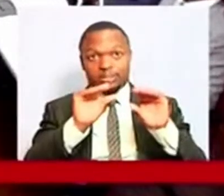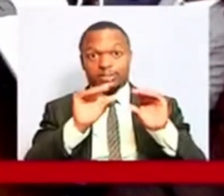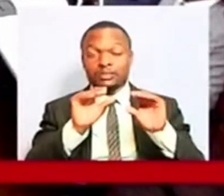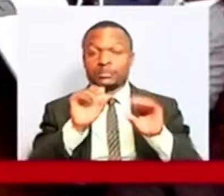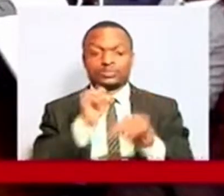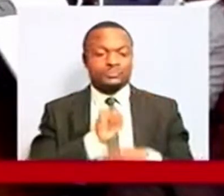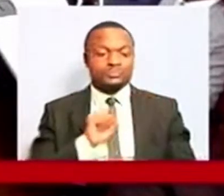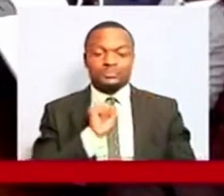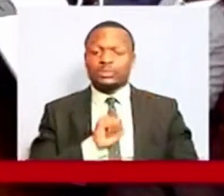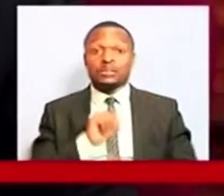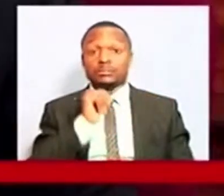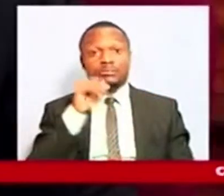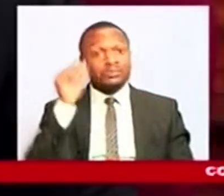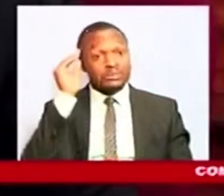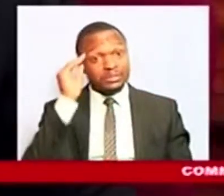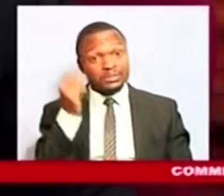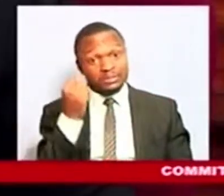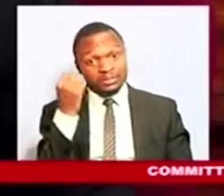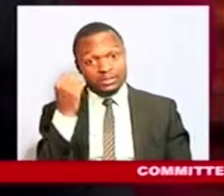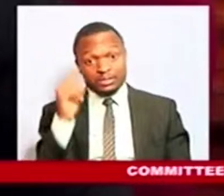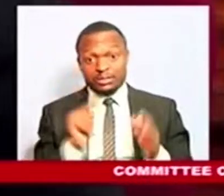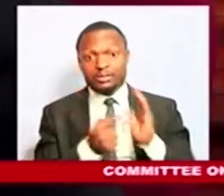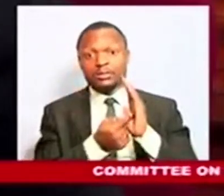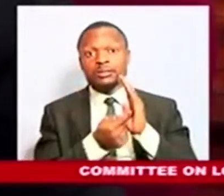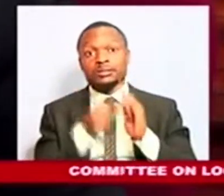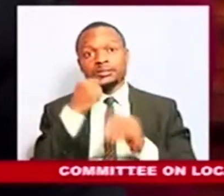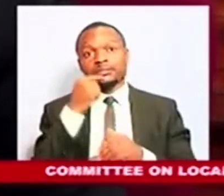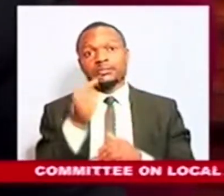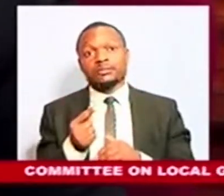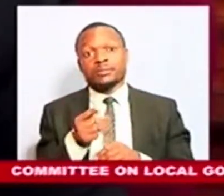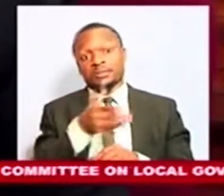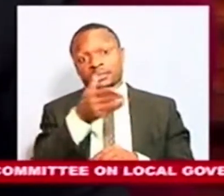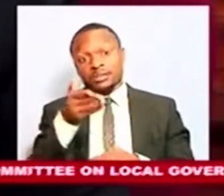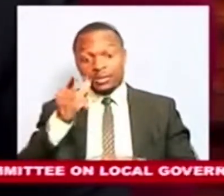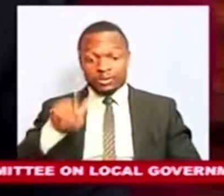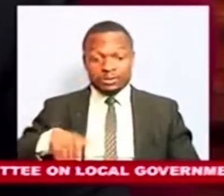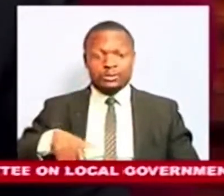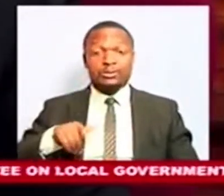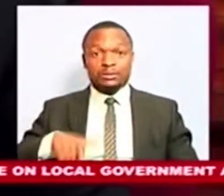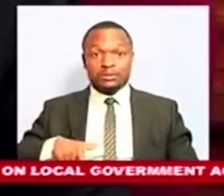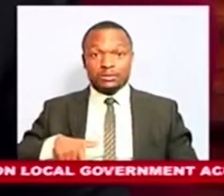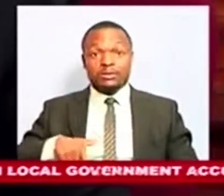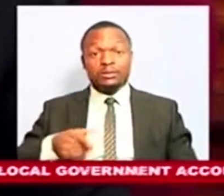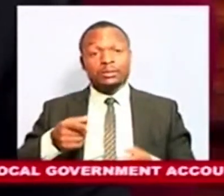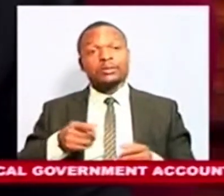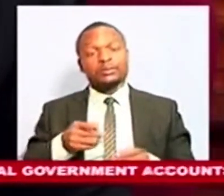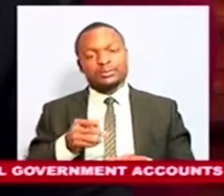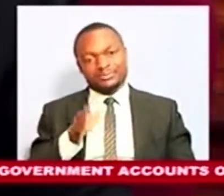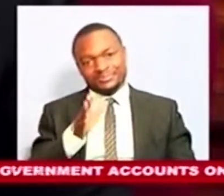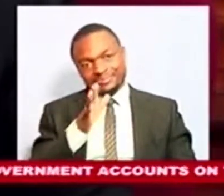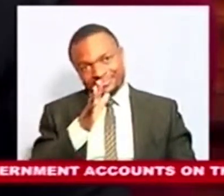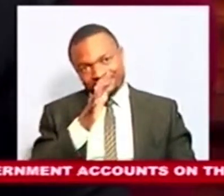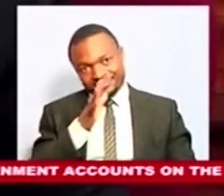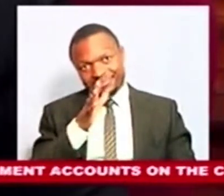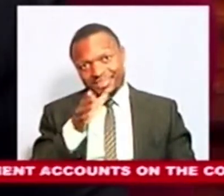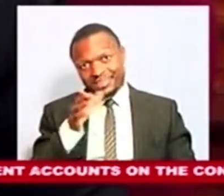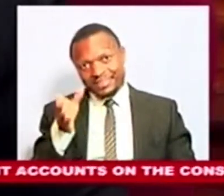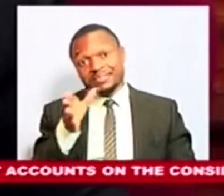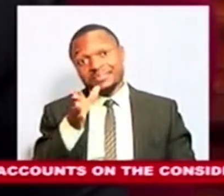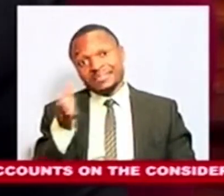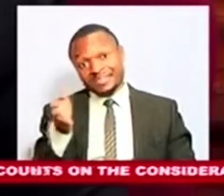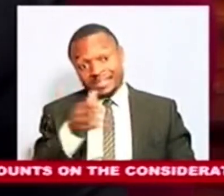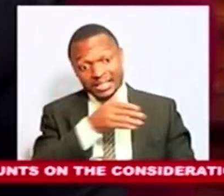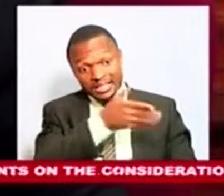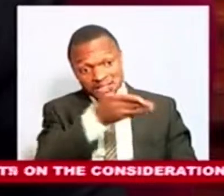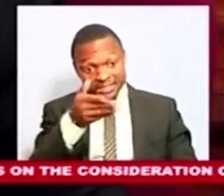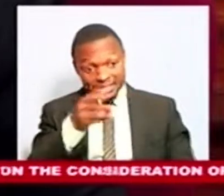Chair, sorry, I don't know if you're understanding the point where I'm saying there was a delay. Already when you look at Madam, October, we do understand. All these members